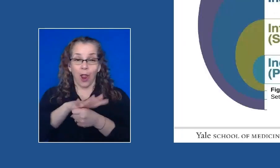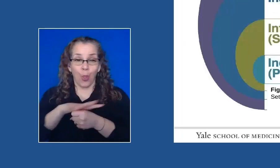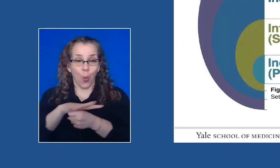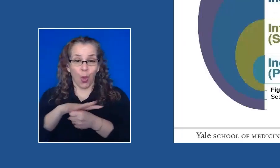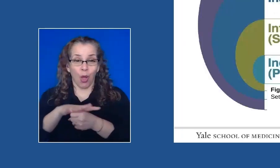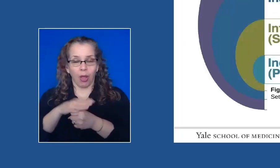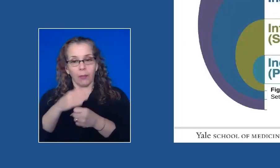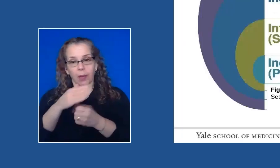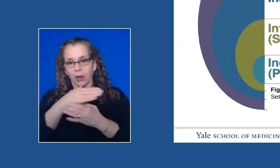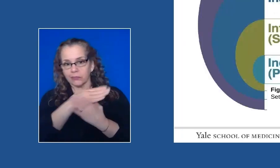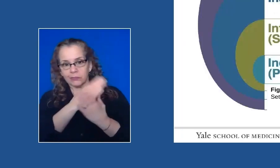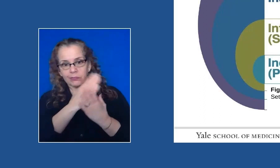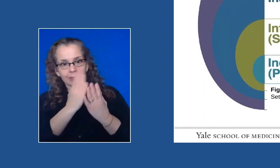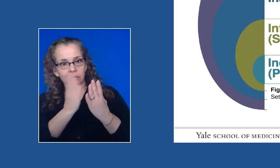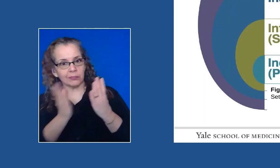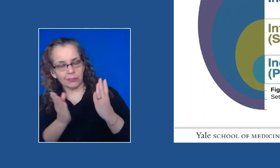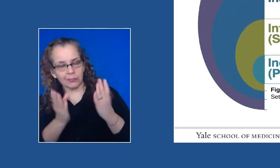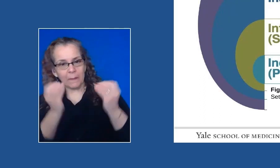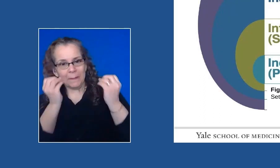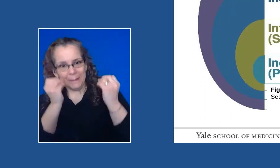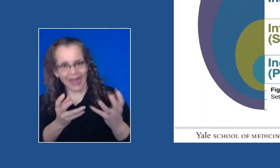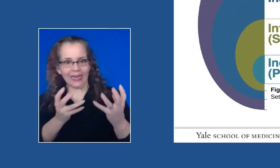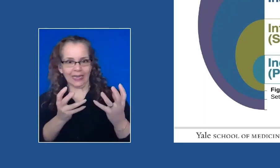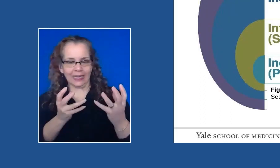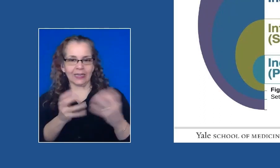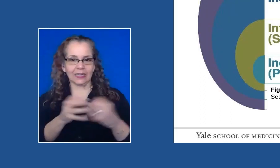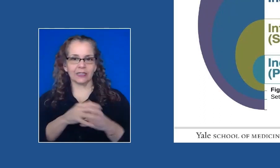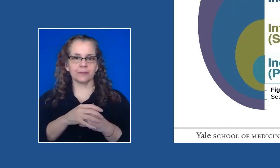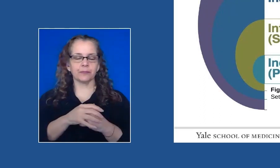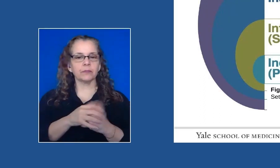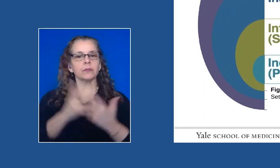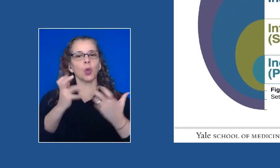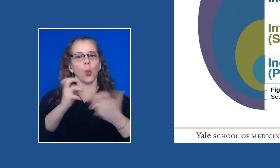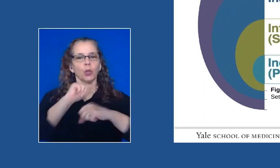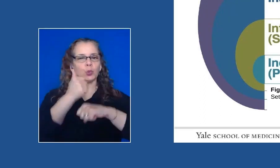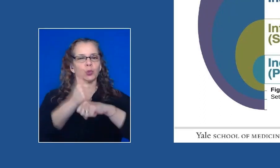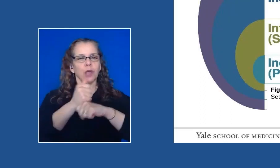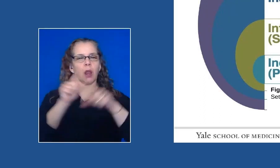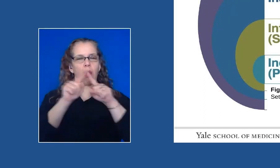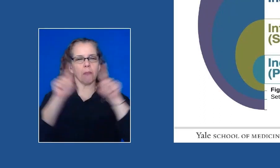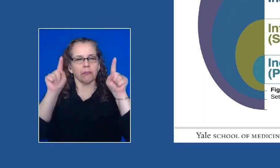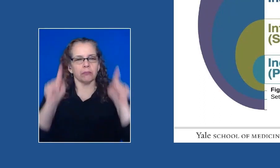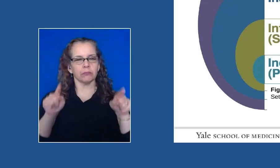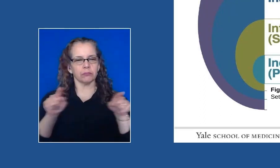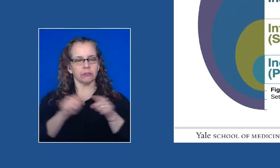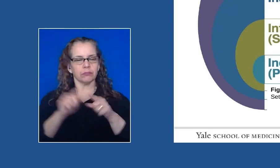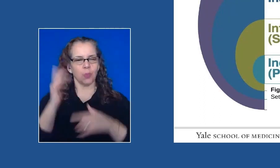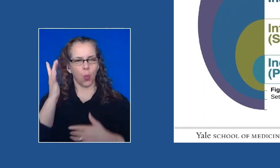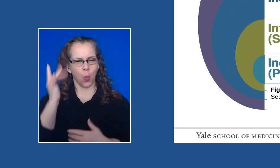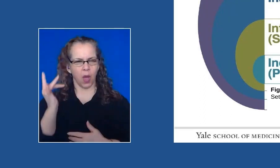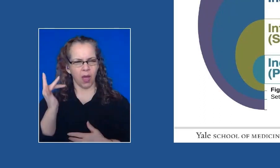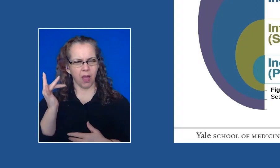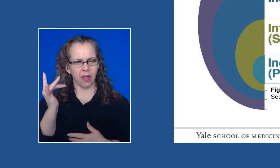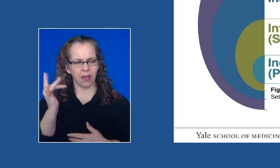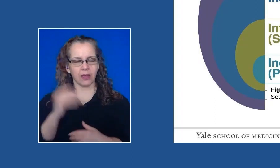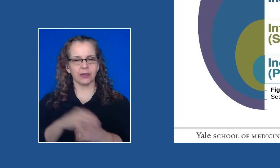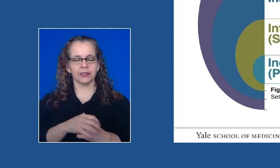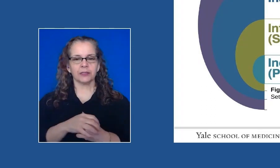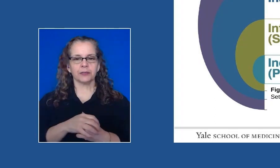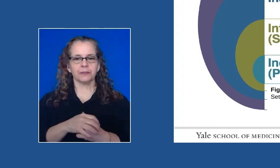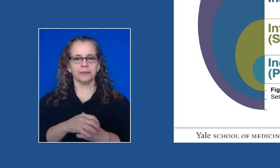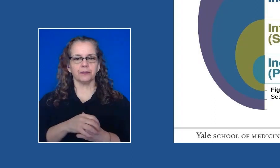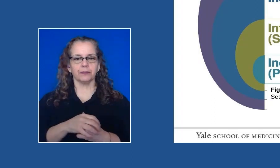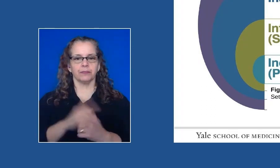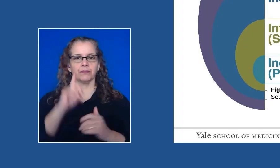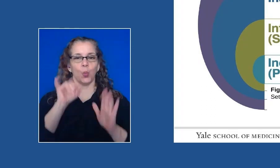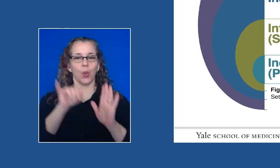multiple institutions. And so we wanted to create a framework to think about why this is happening. and we identified a